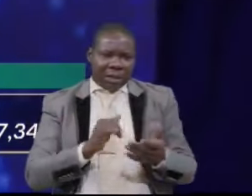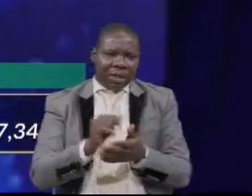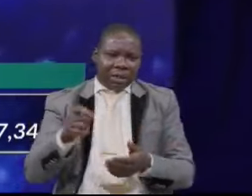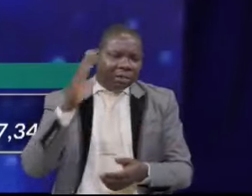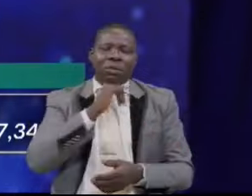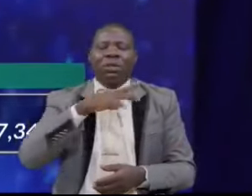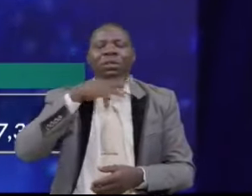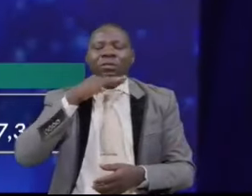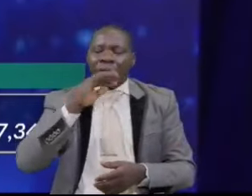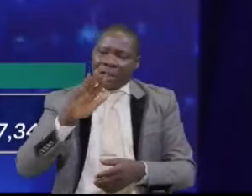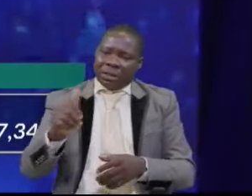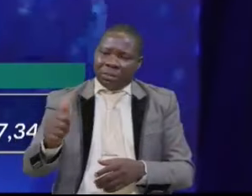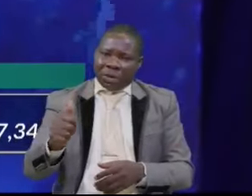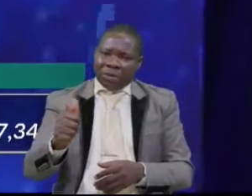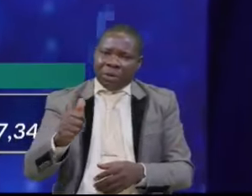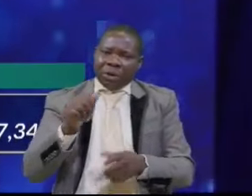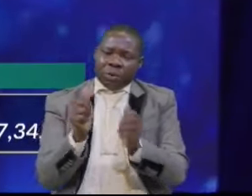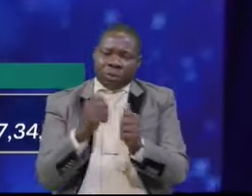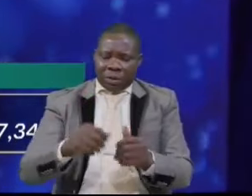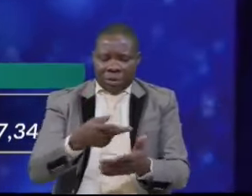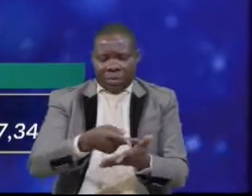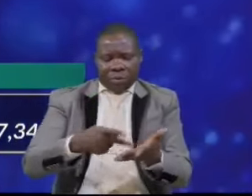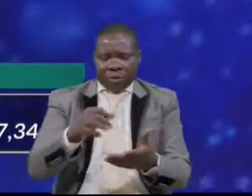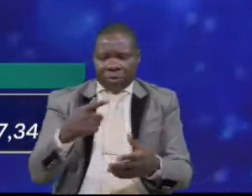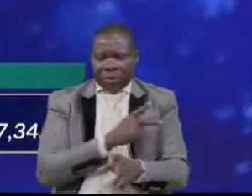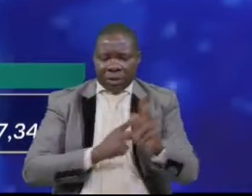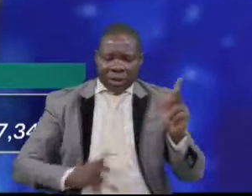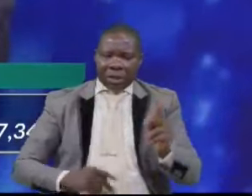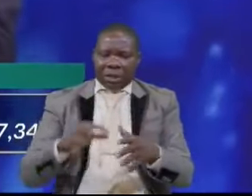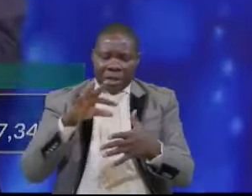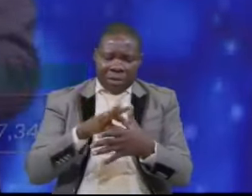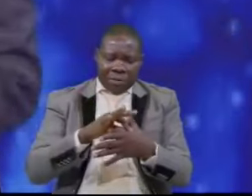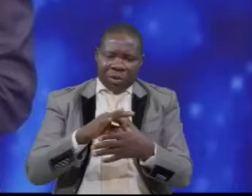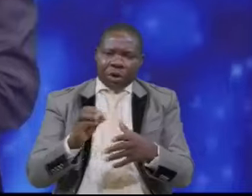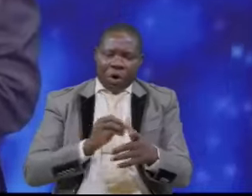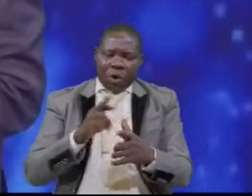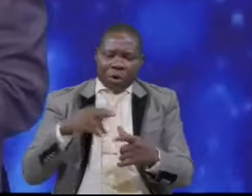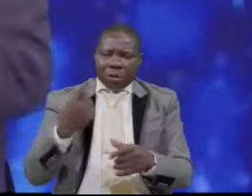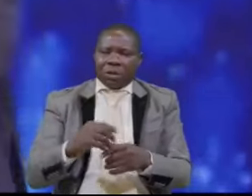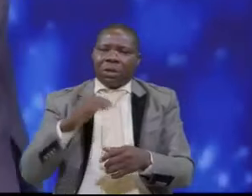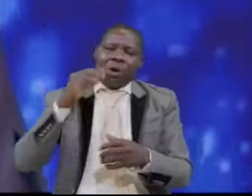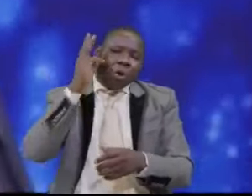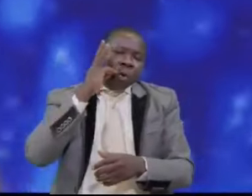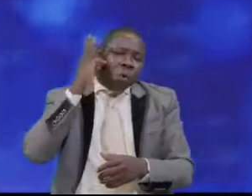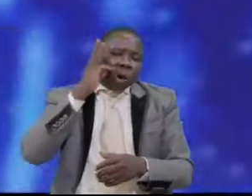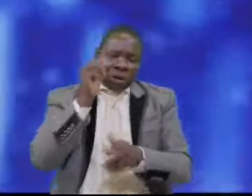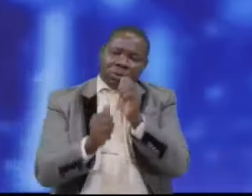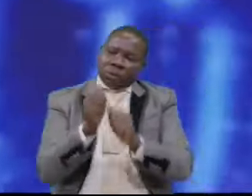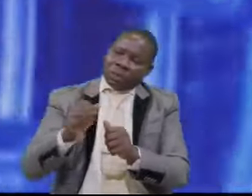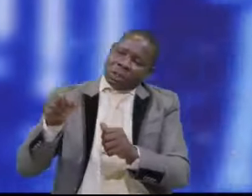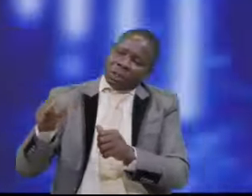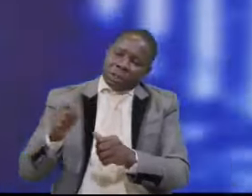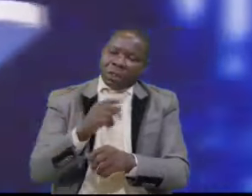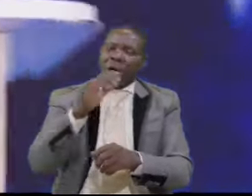himself with the portion of the king's meat, nor with the wine which he drank. You know,